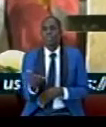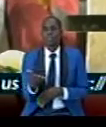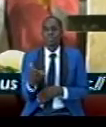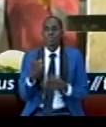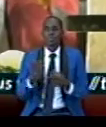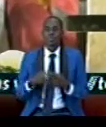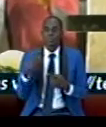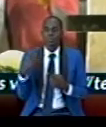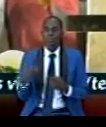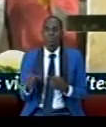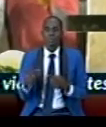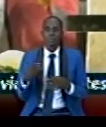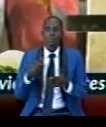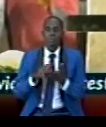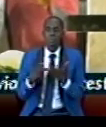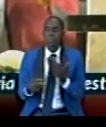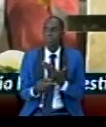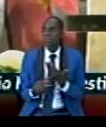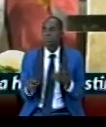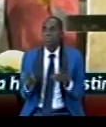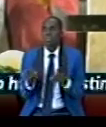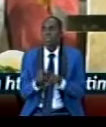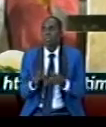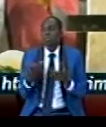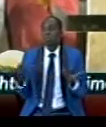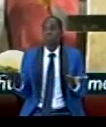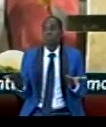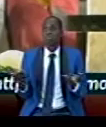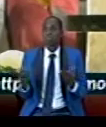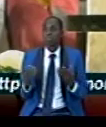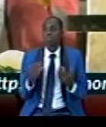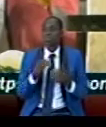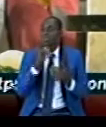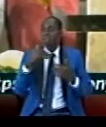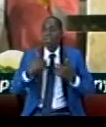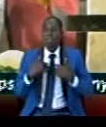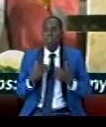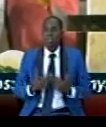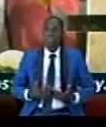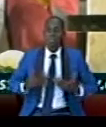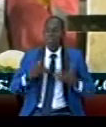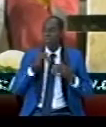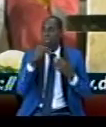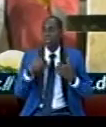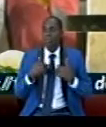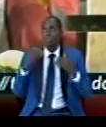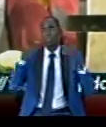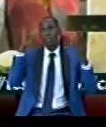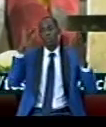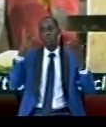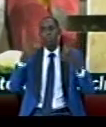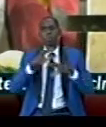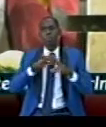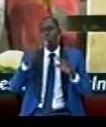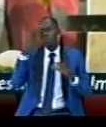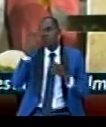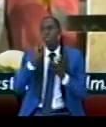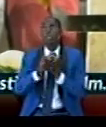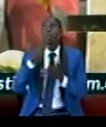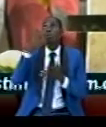to the slaughter. That was how I went there. But not knowing that God had a plan for me. My brethren, if you've not